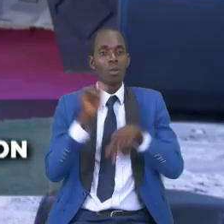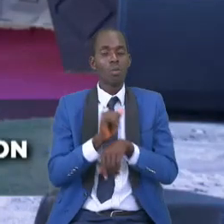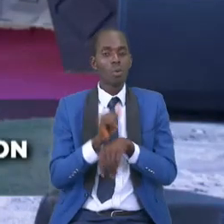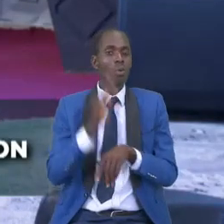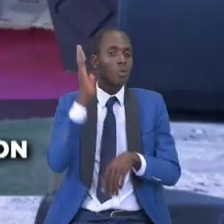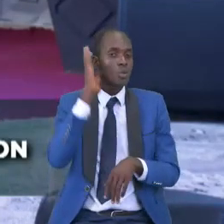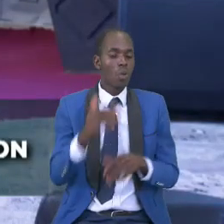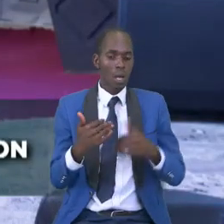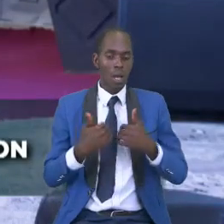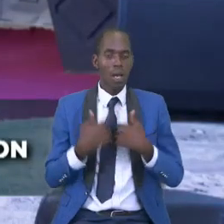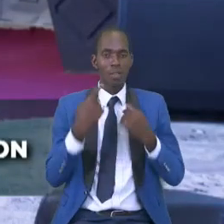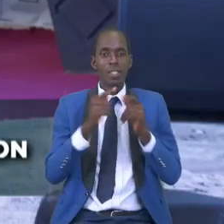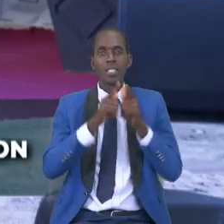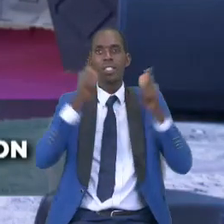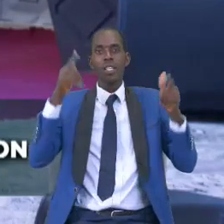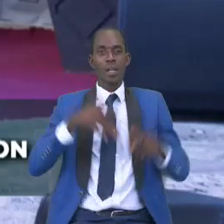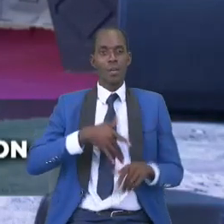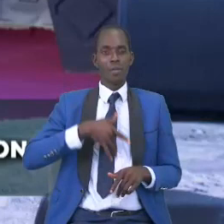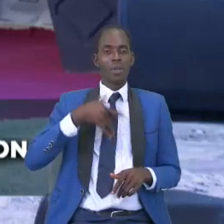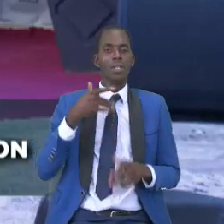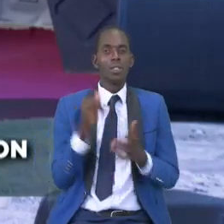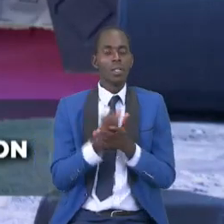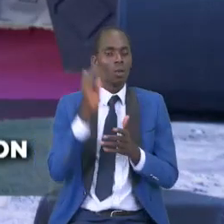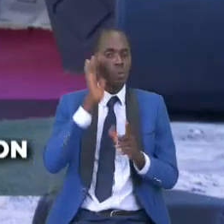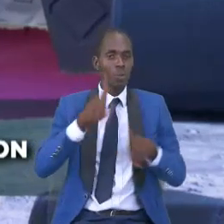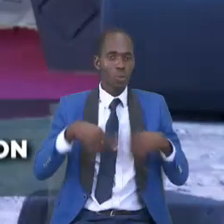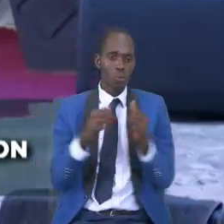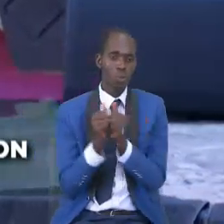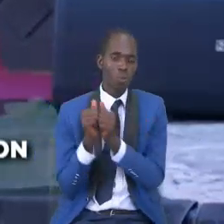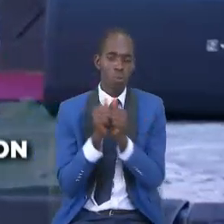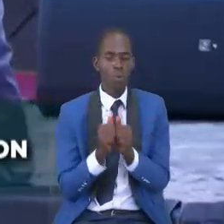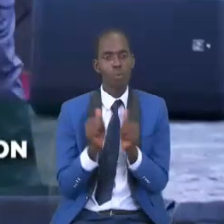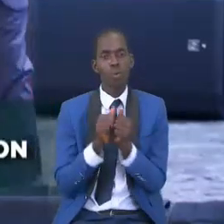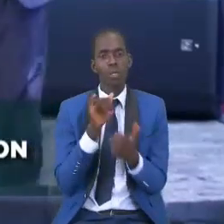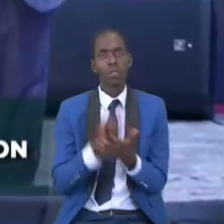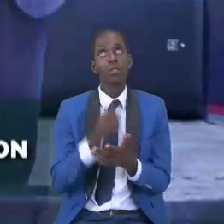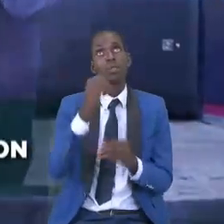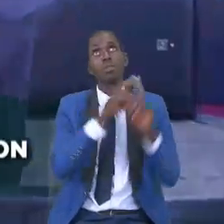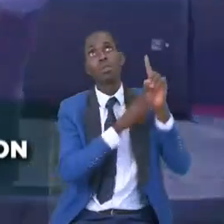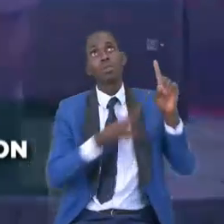the great skill that will go along with that. The Lord has given us